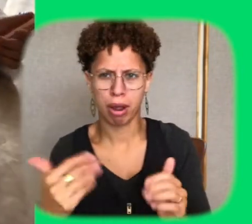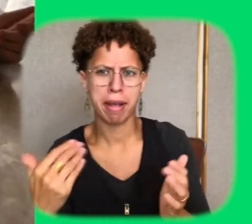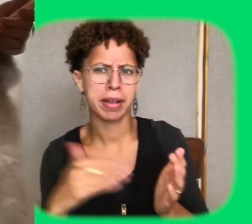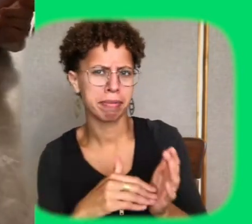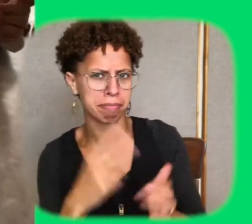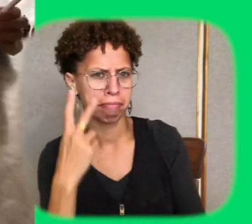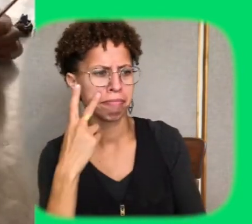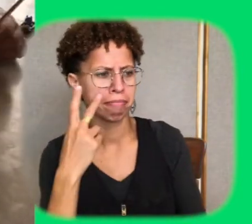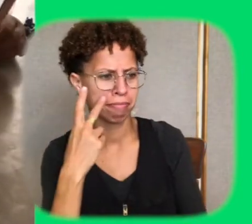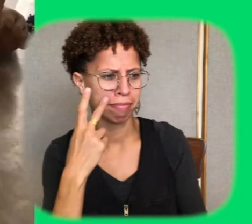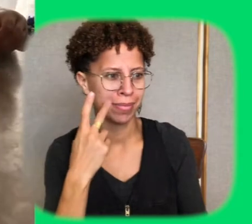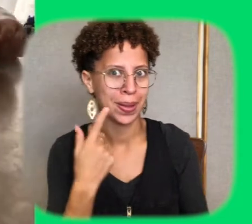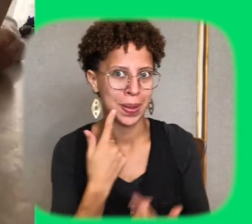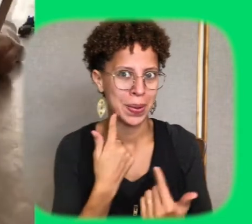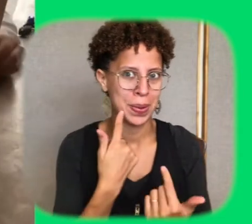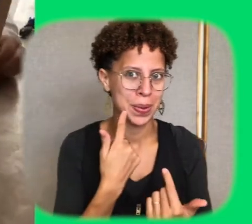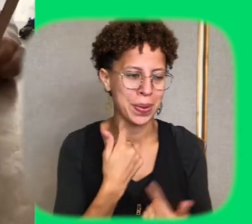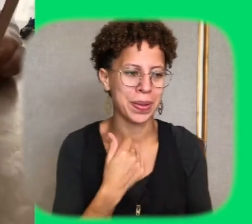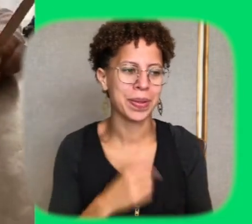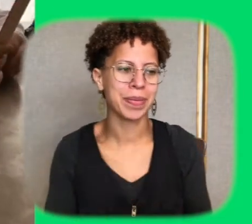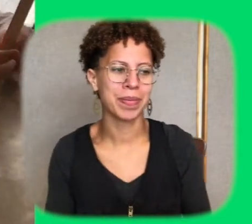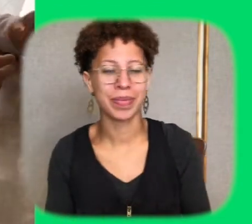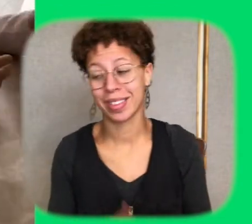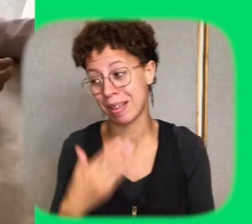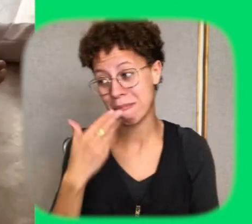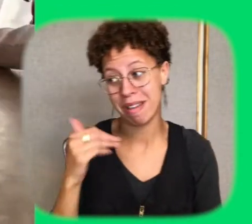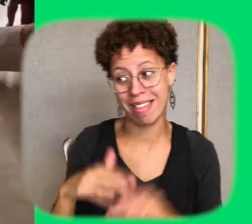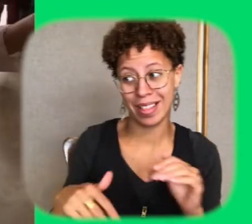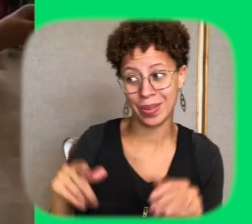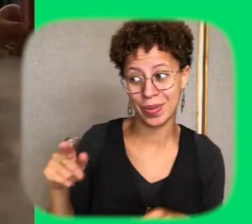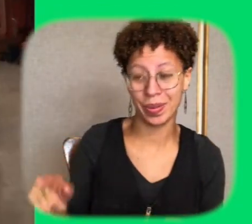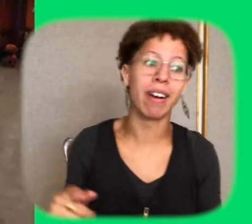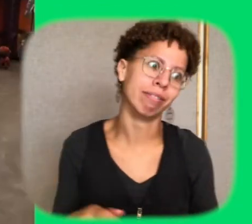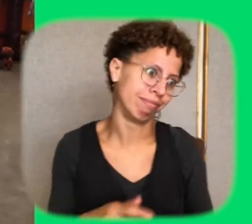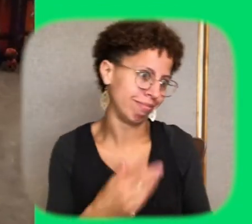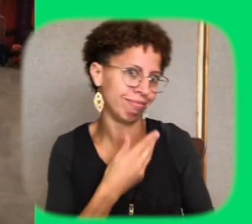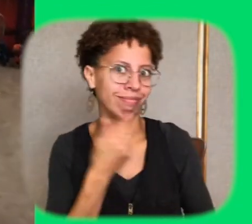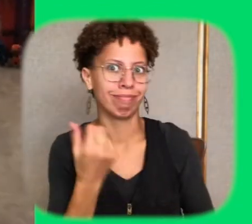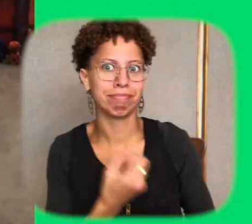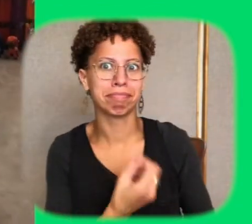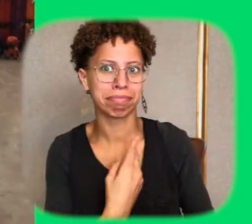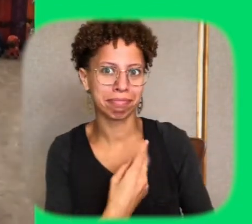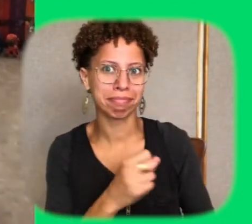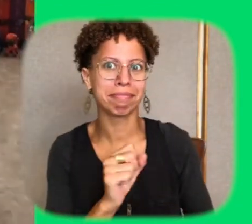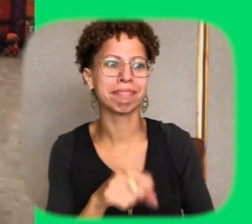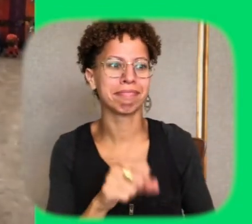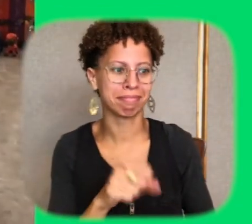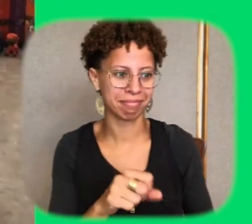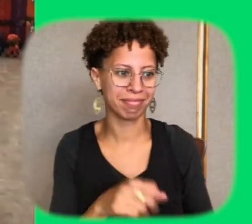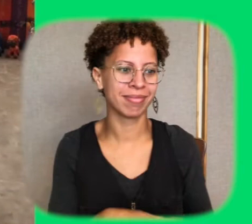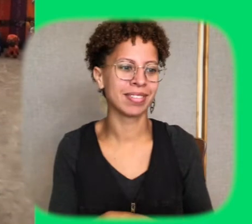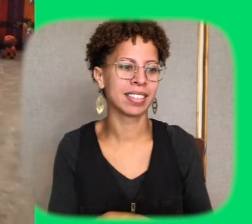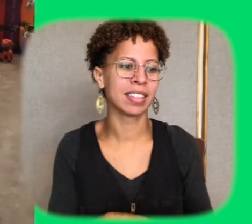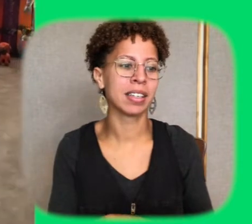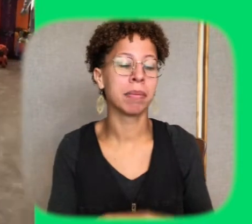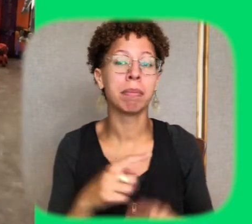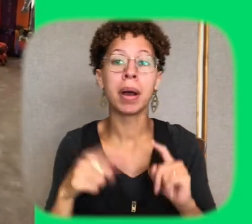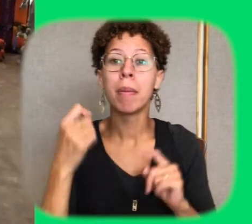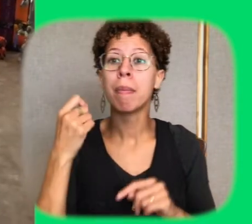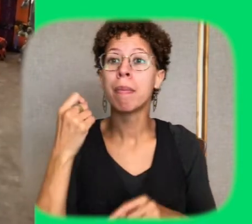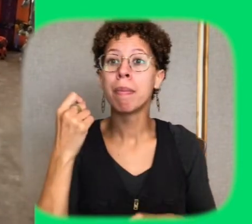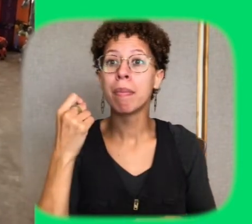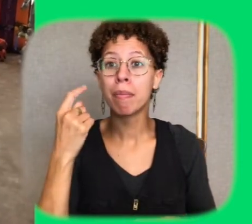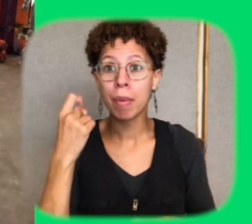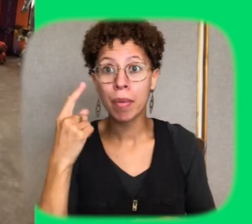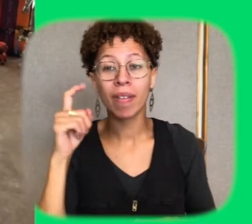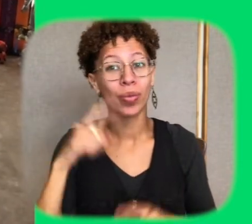I'm way better than you. You're way better than me. Okay, so hold it up. Now remember, you have to let go completely and then close your hands